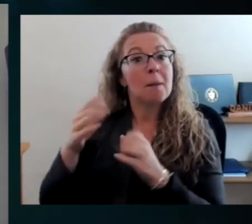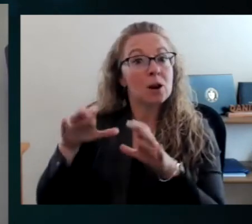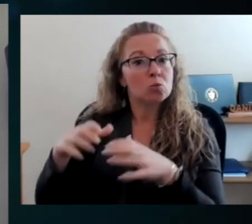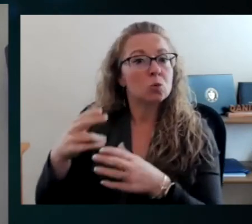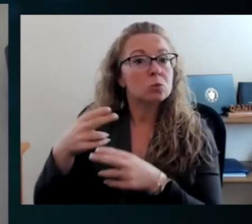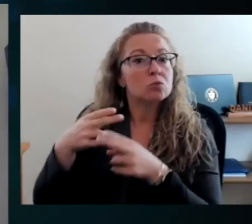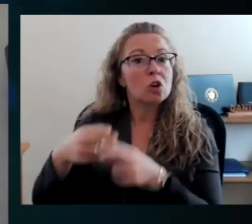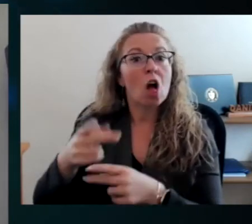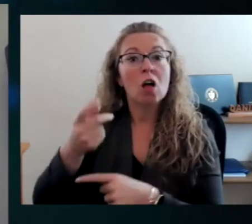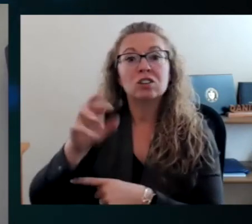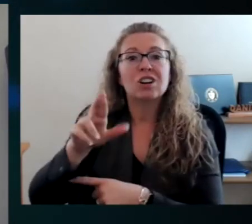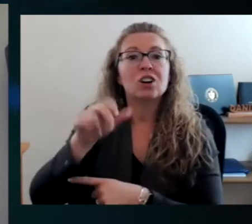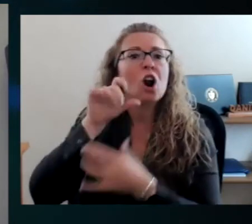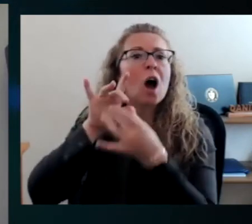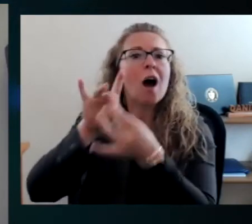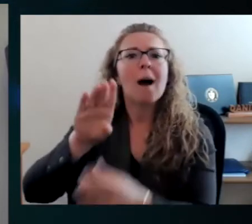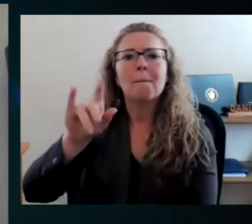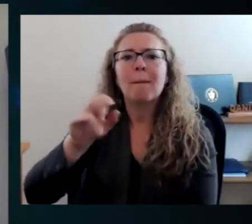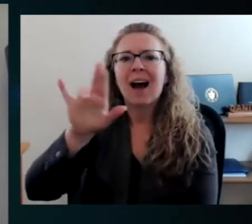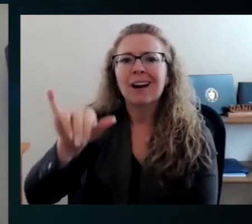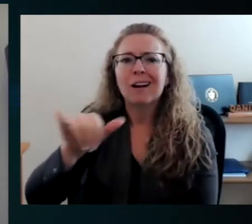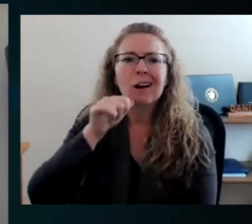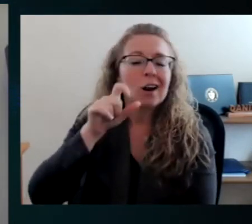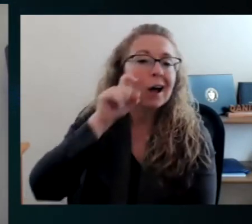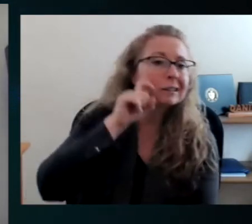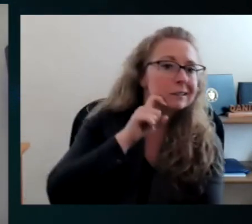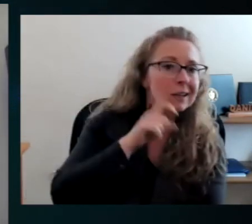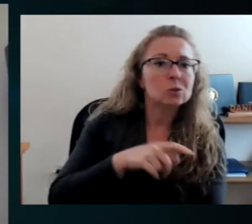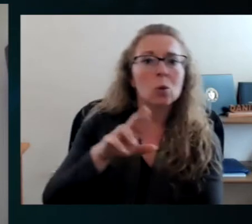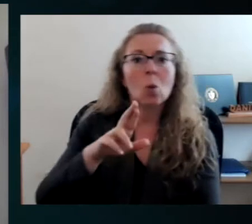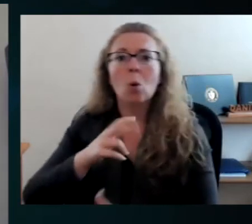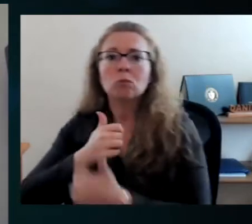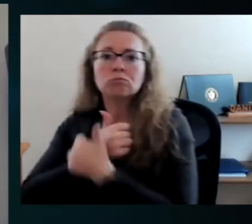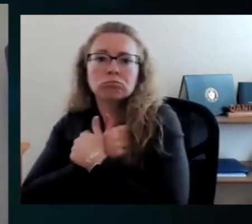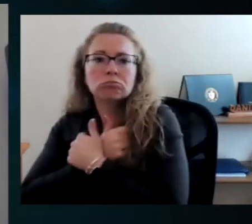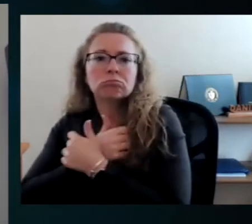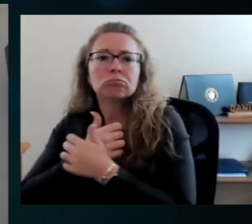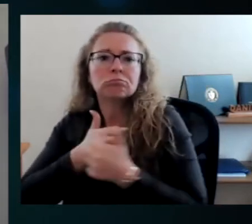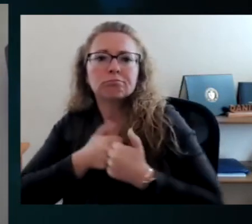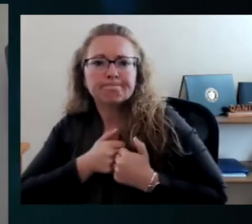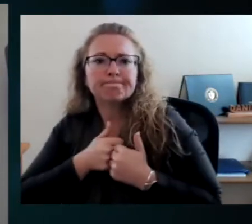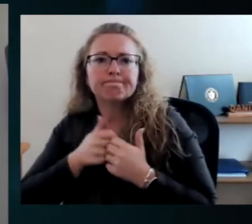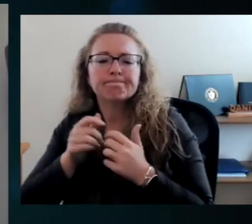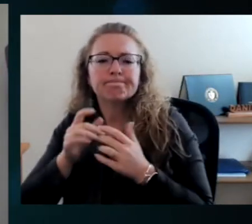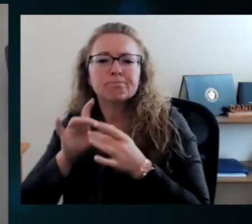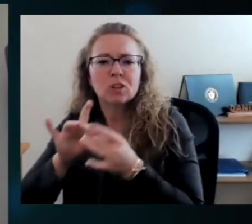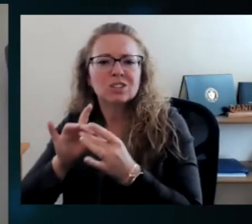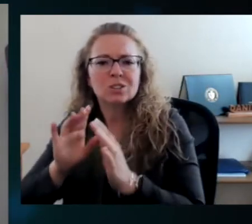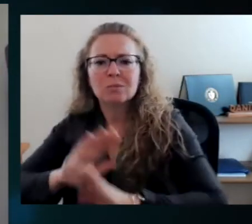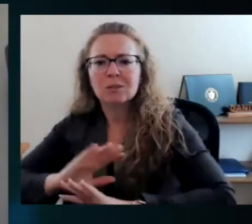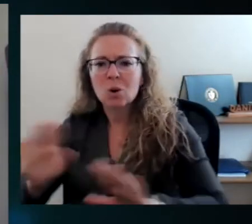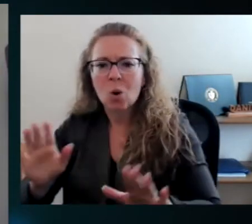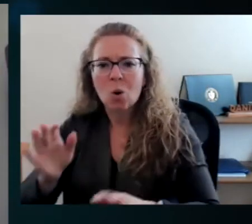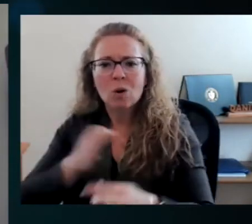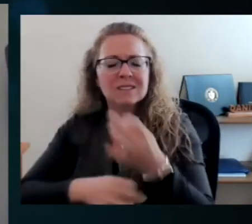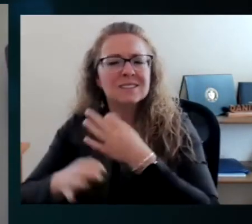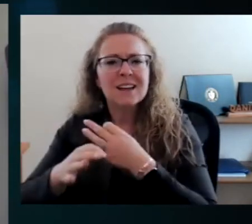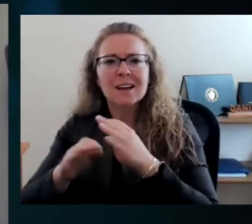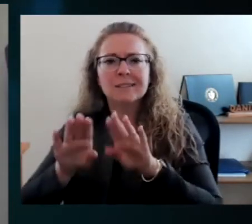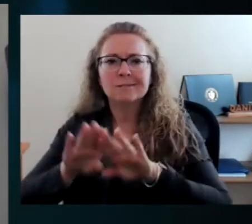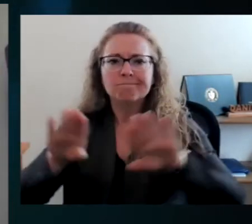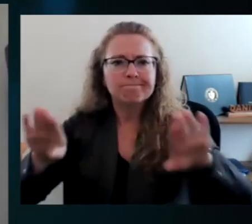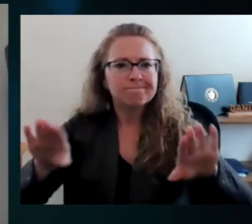not tied to sexual or romantic orientations, but for many, the roles one fulfills within their community. Many